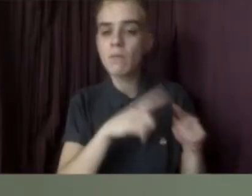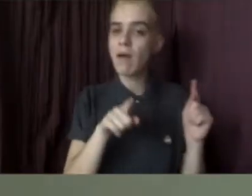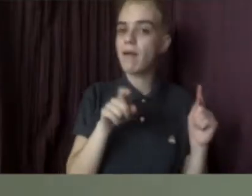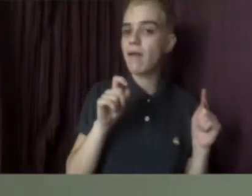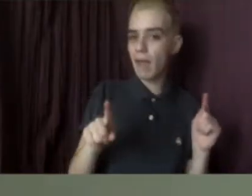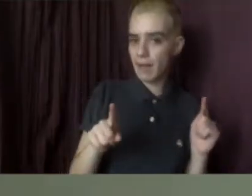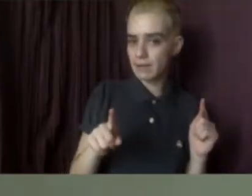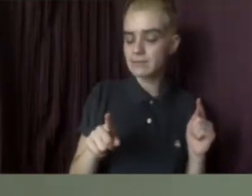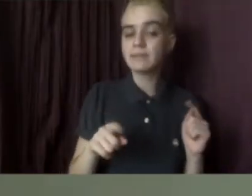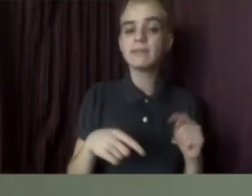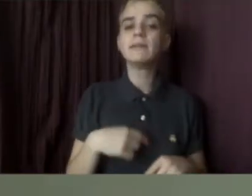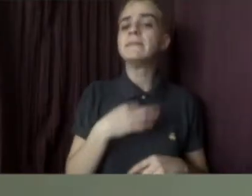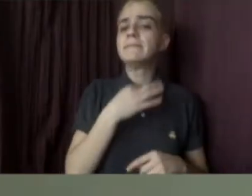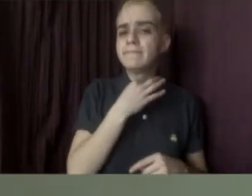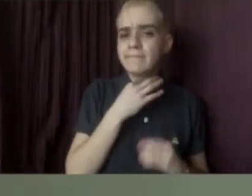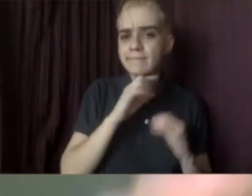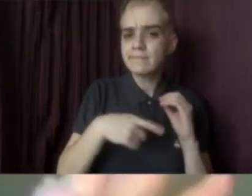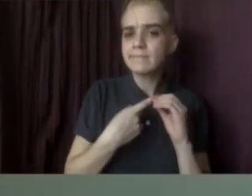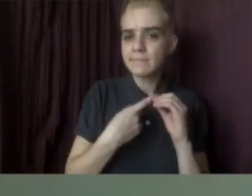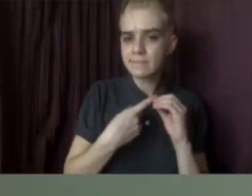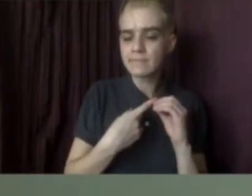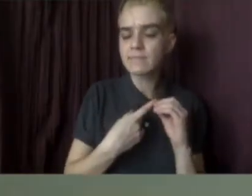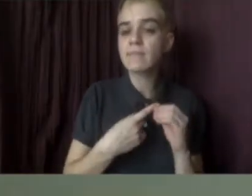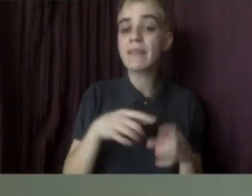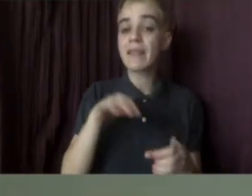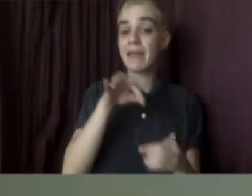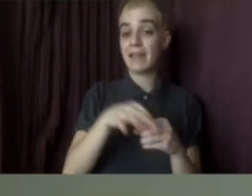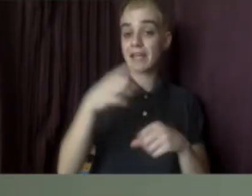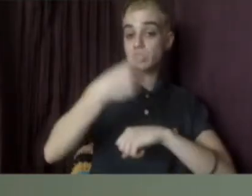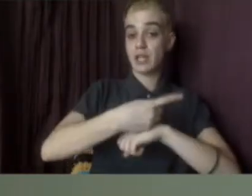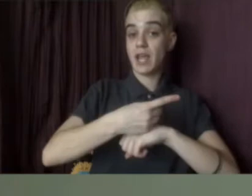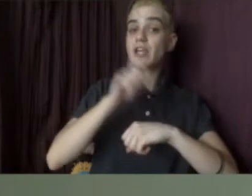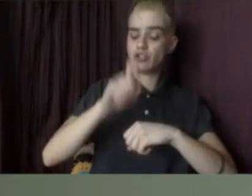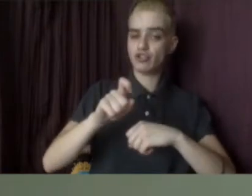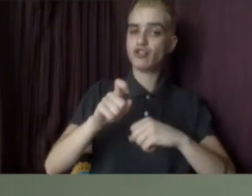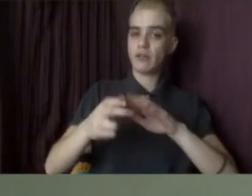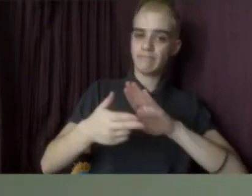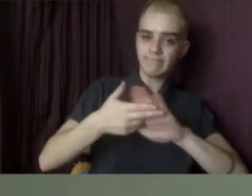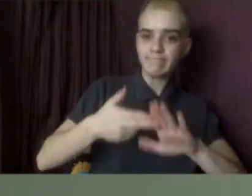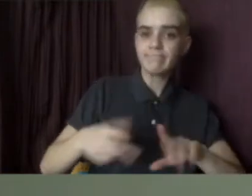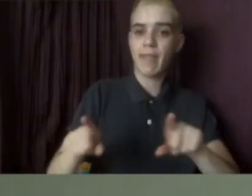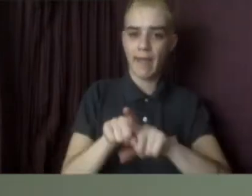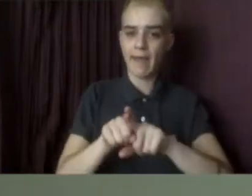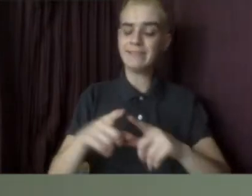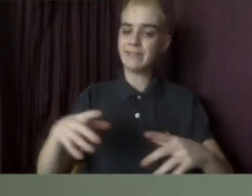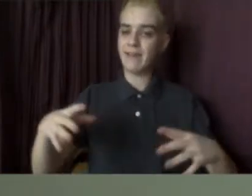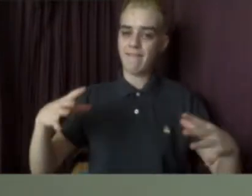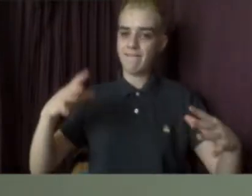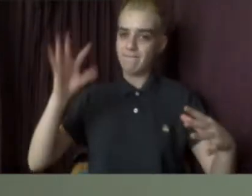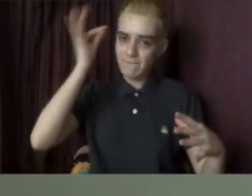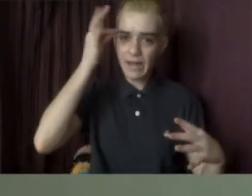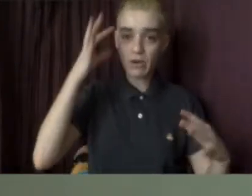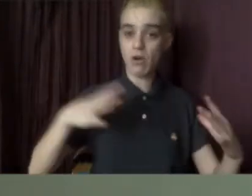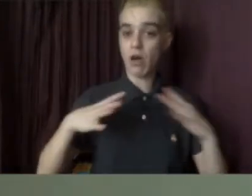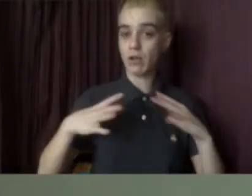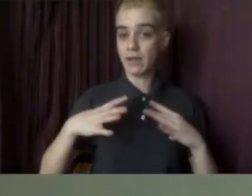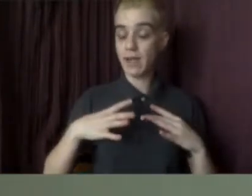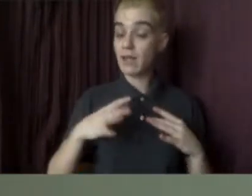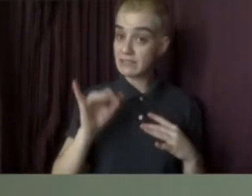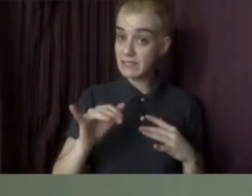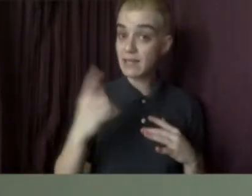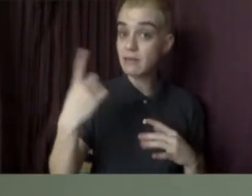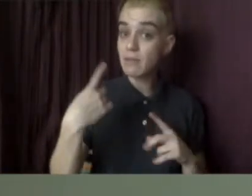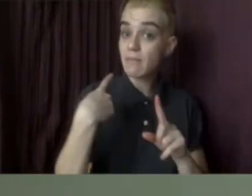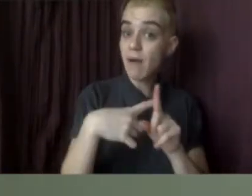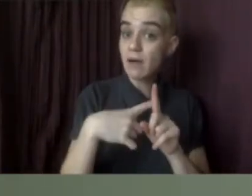I am a firm believer that anytime we can lower a barrier, that it's helpful. And so for those who work for, and also I think